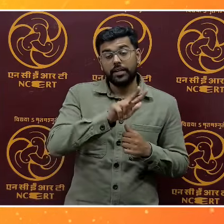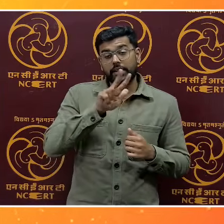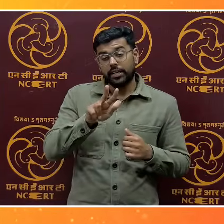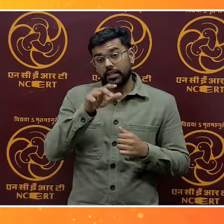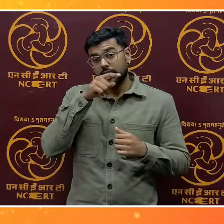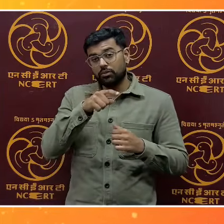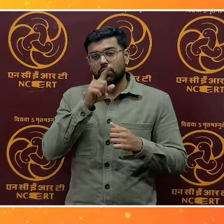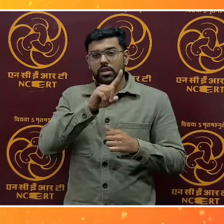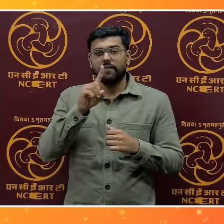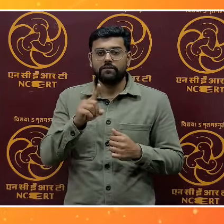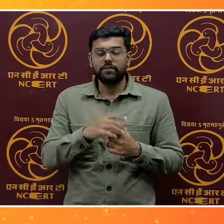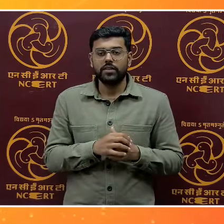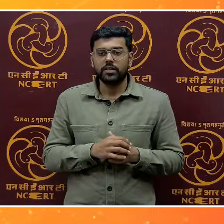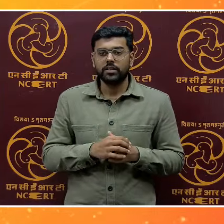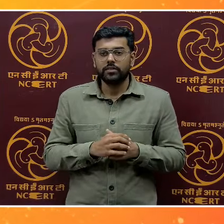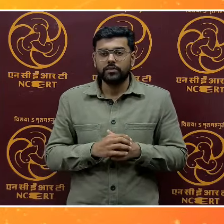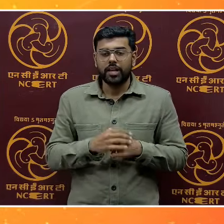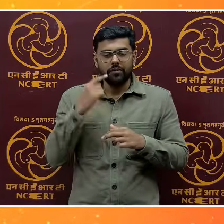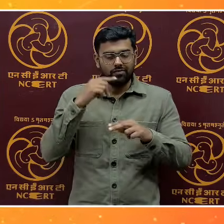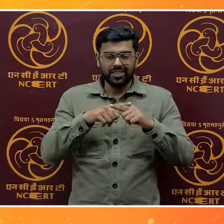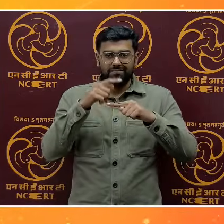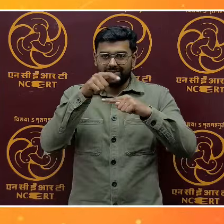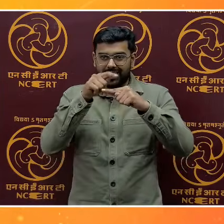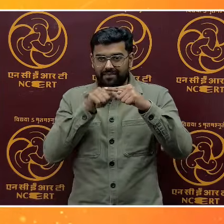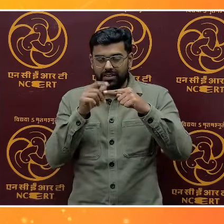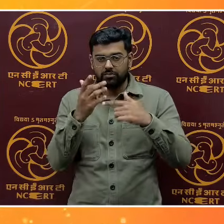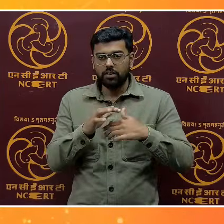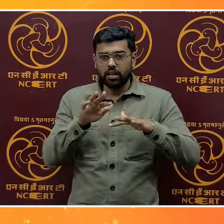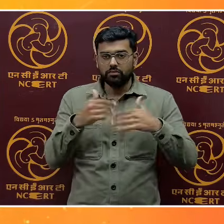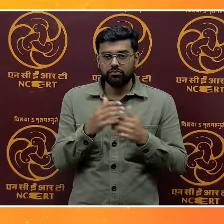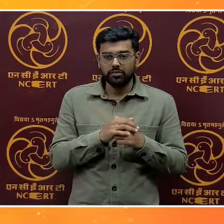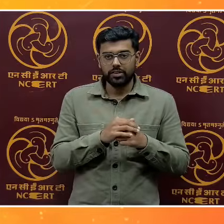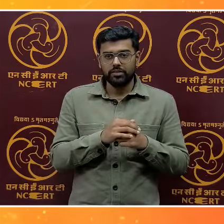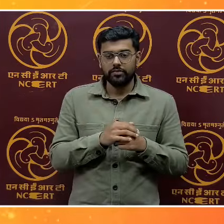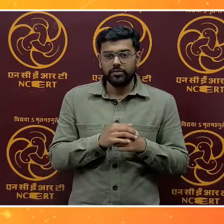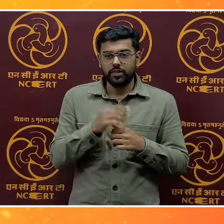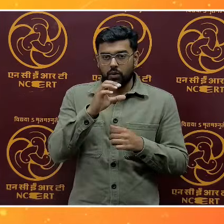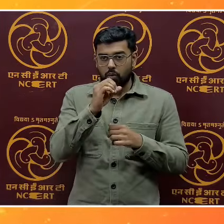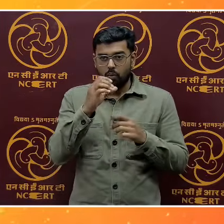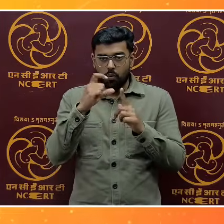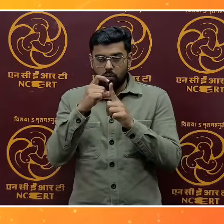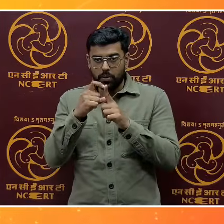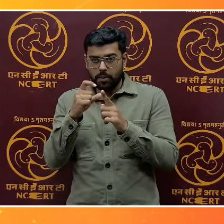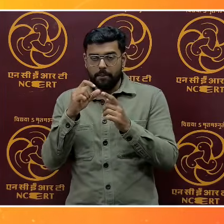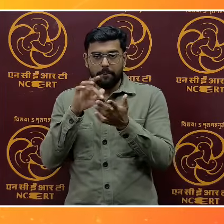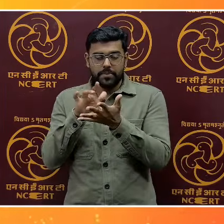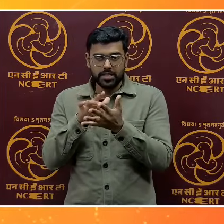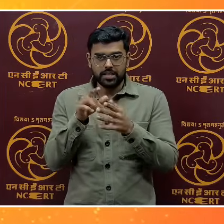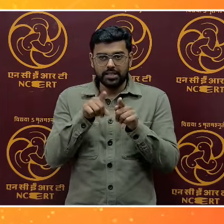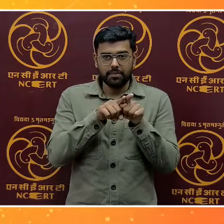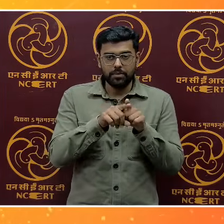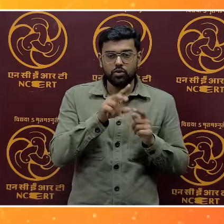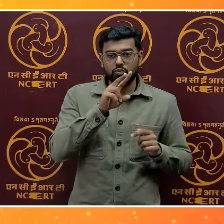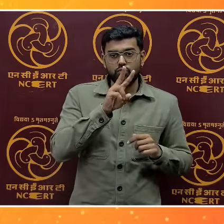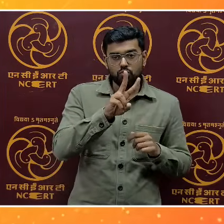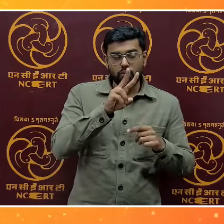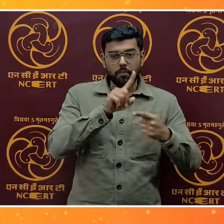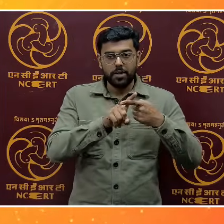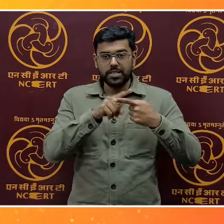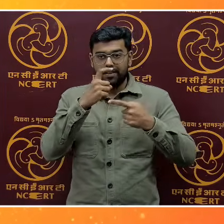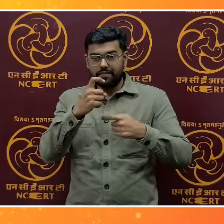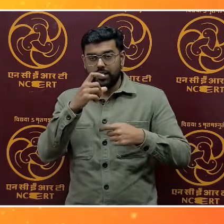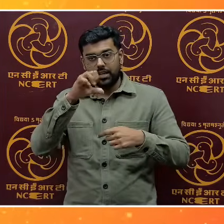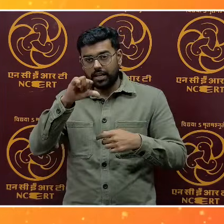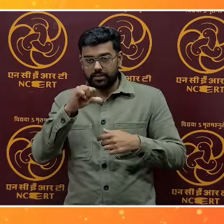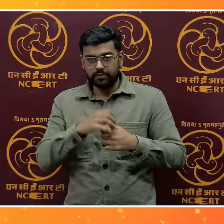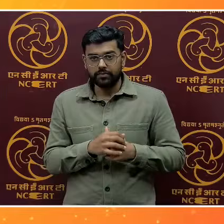11. What is the divisibility rule? If I add the digits at odd places, that is 2 plus 7, it is 9, and 9